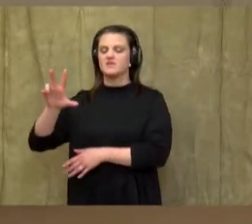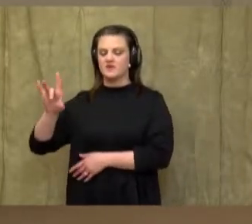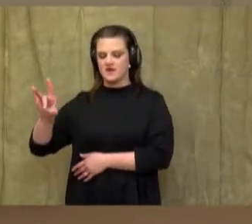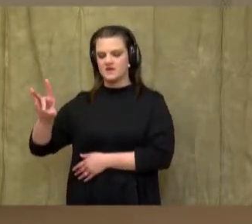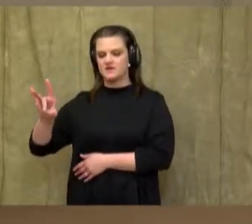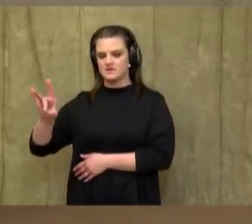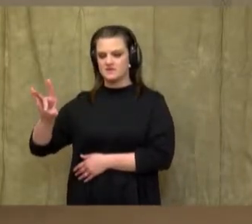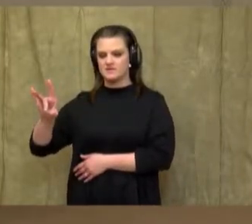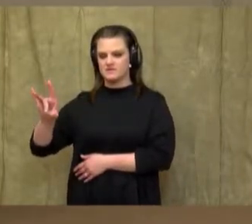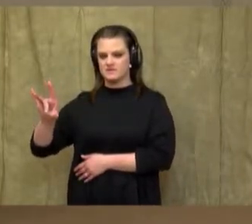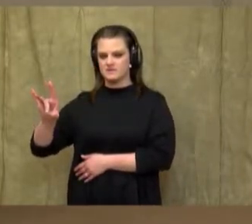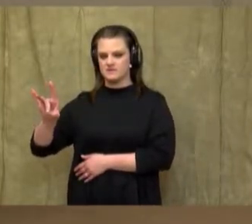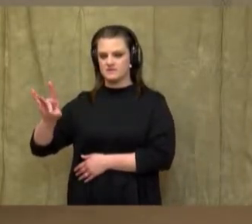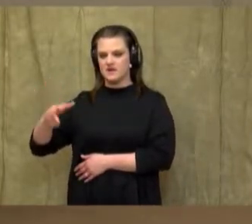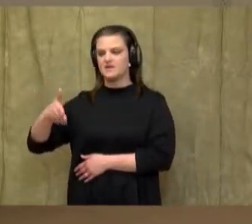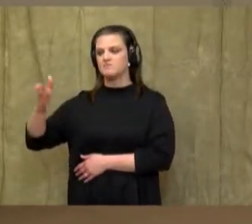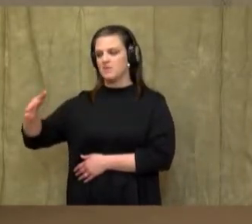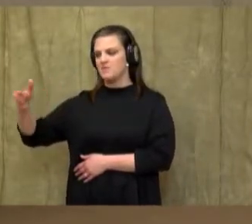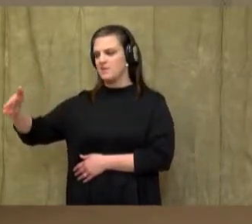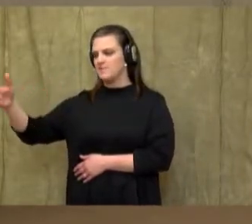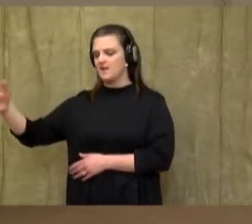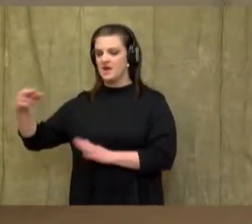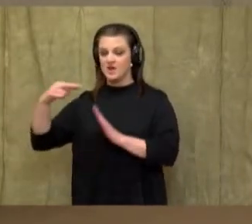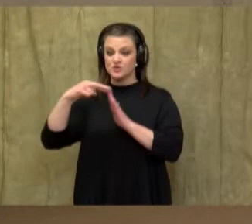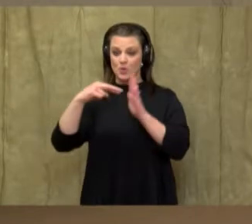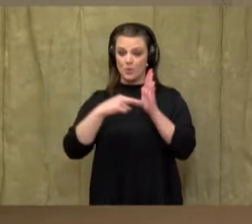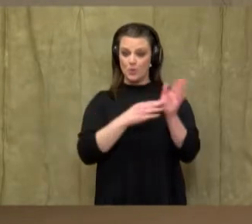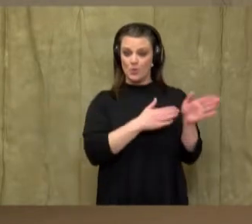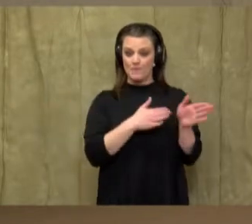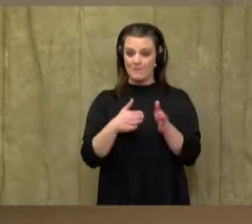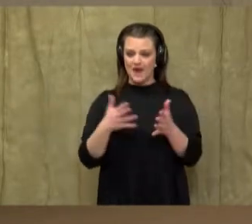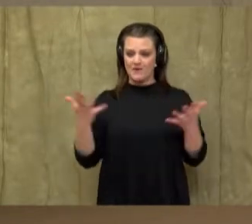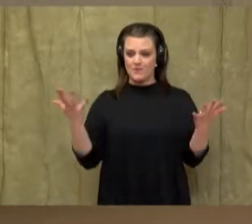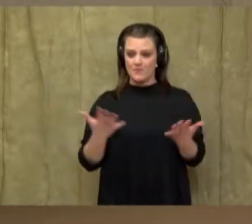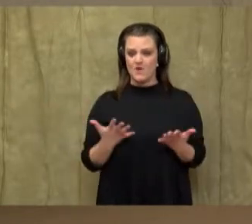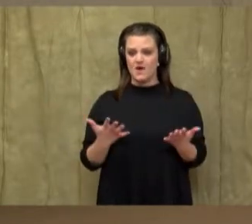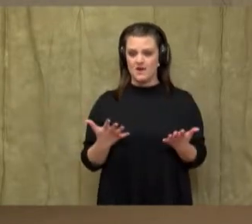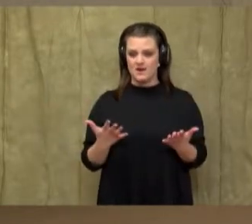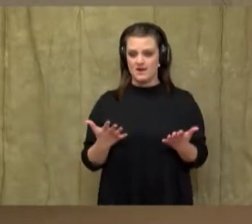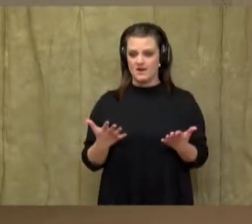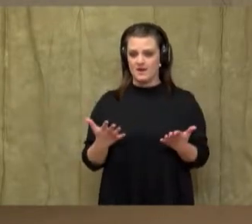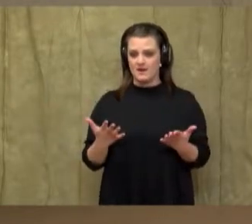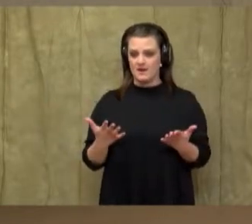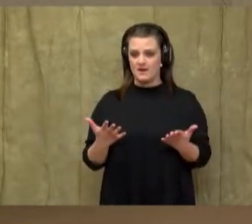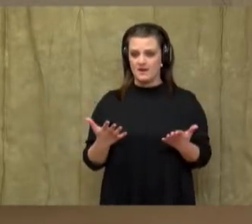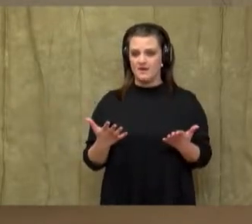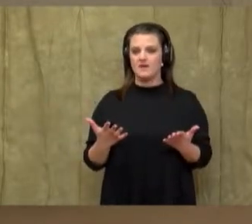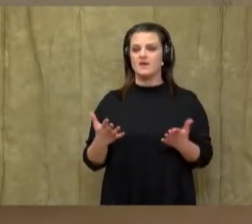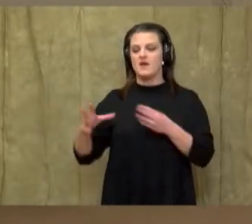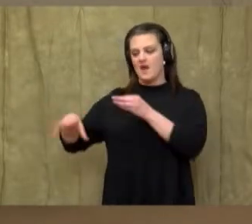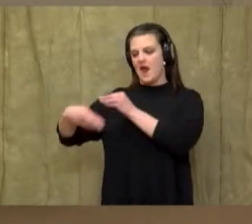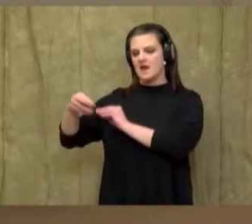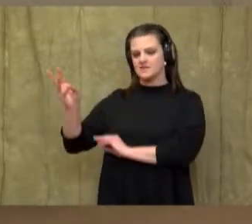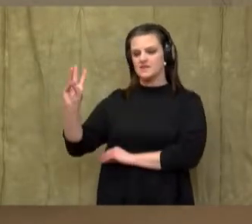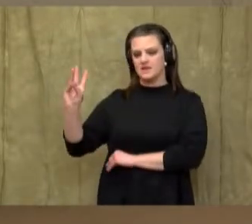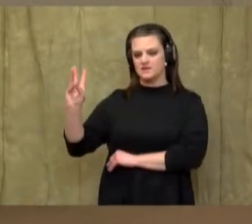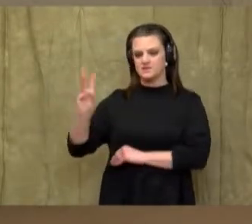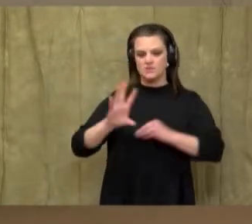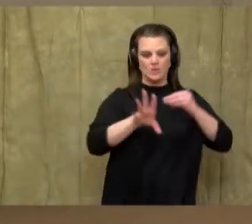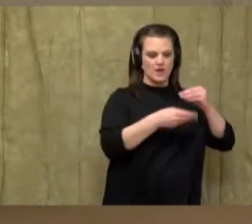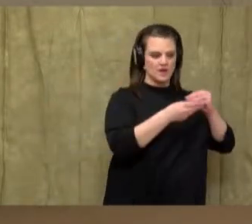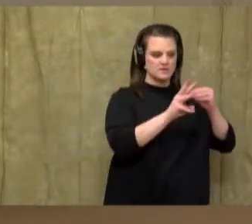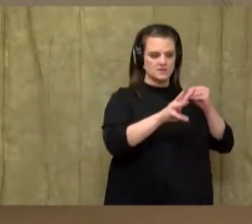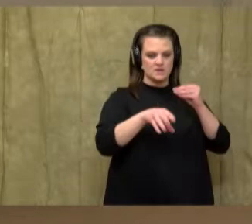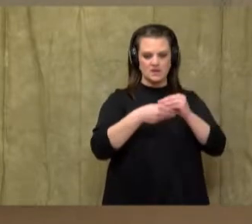38, and so on. What was our pattern there? What's our pattern there? Add 6.